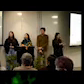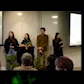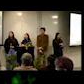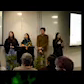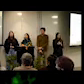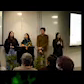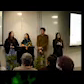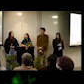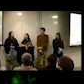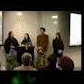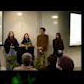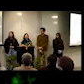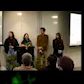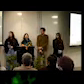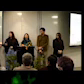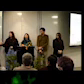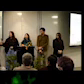appropriate frequency?